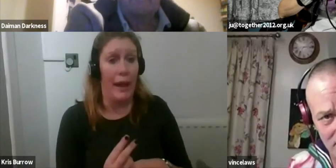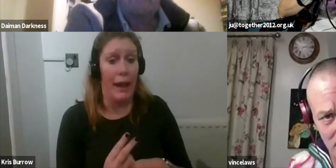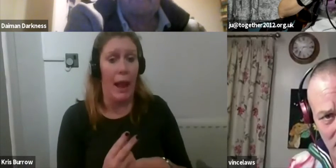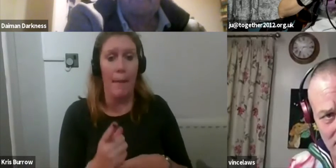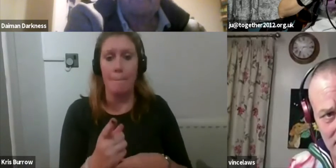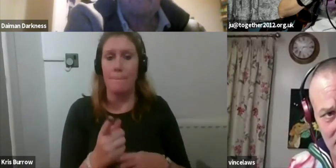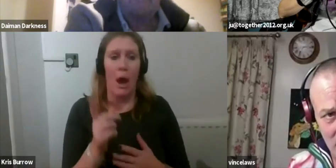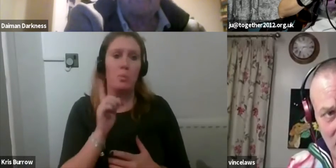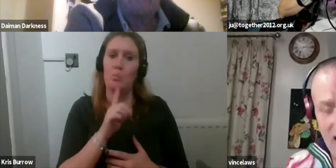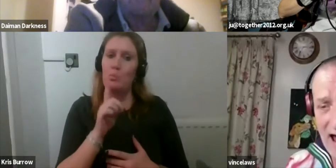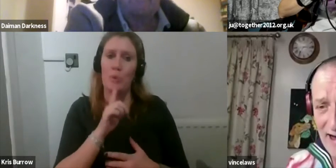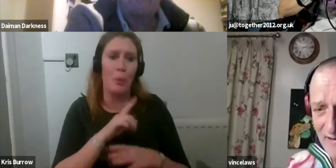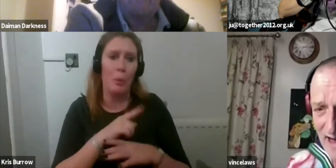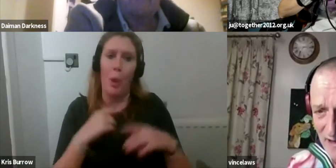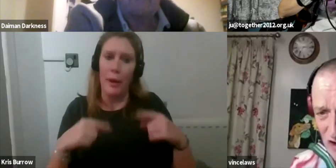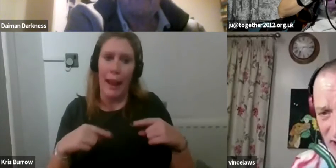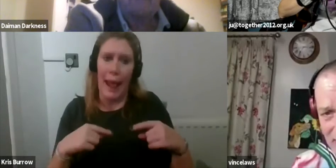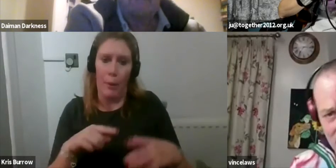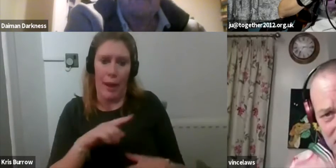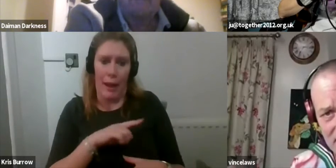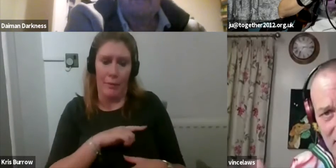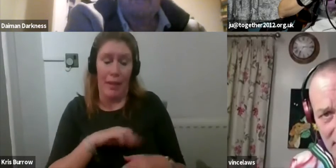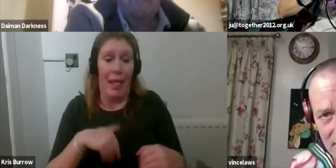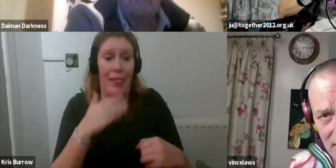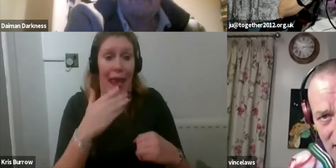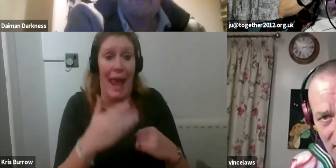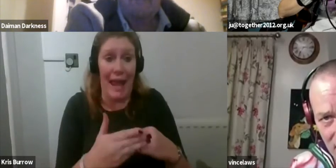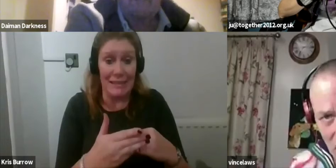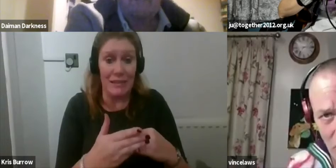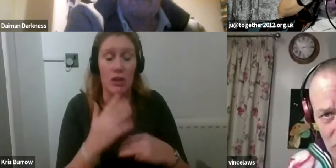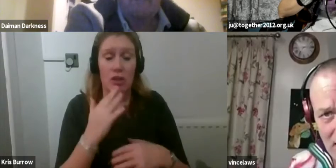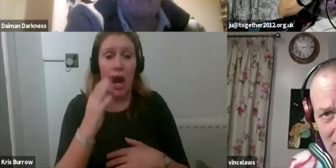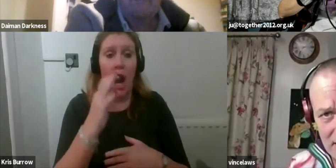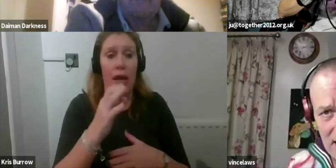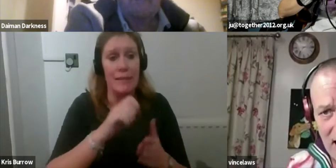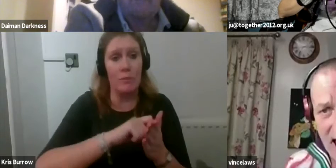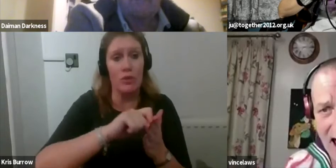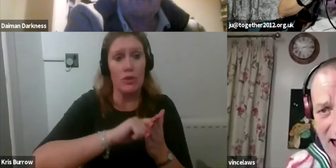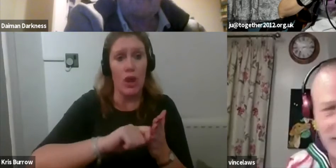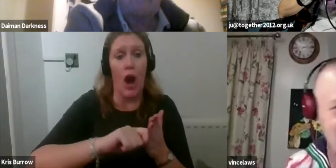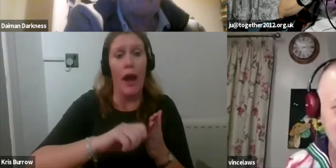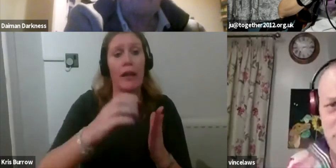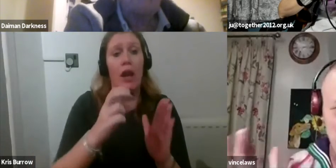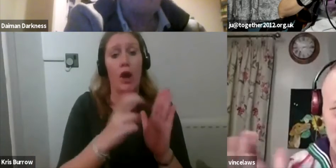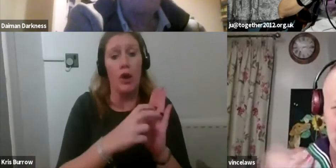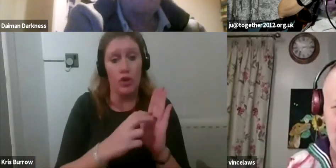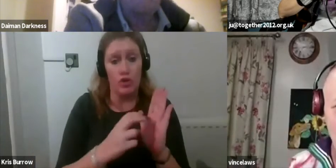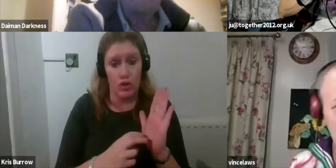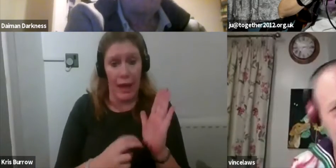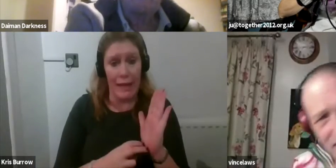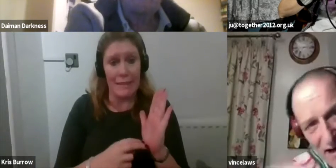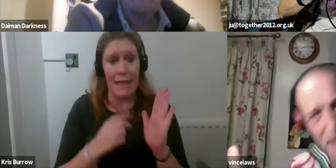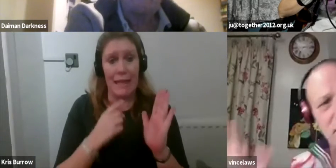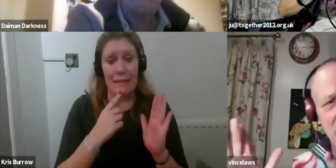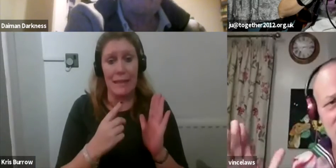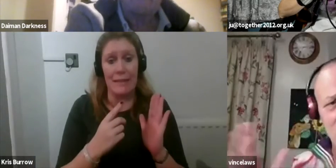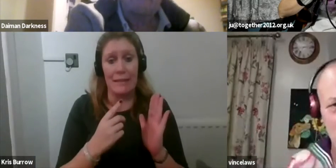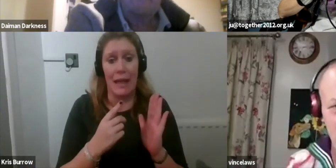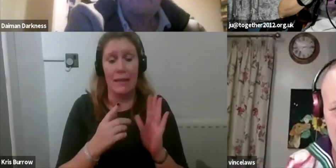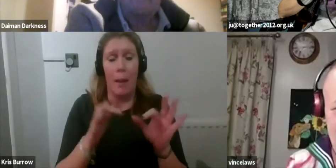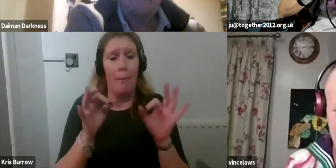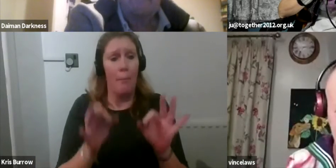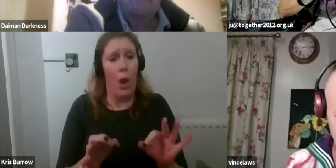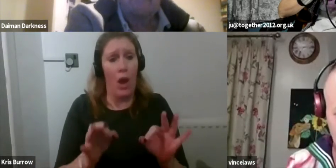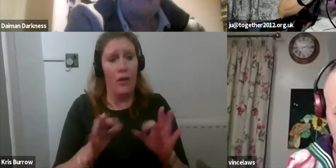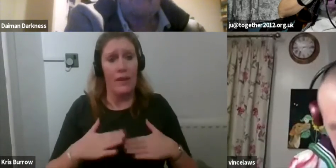that he's been writing. And in the end, she gets him to sign the contract, and he gets perfect health, and his life takes off